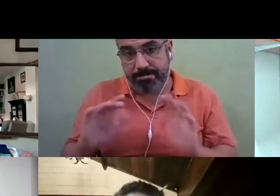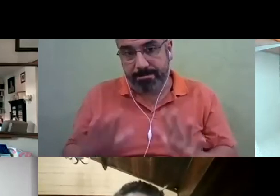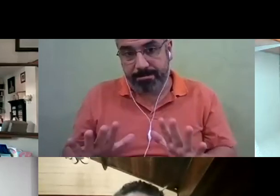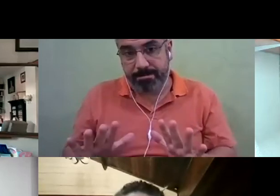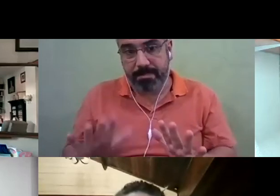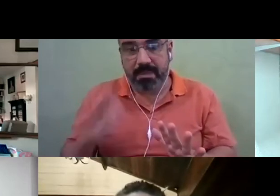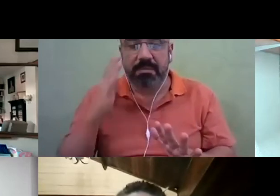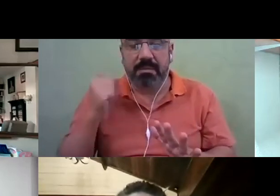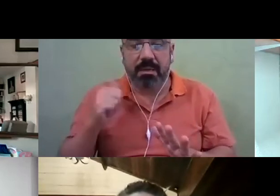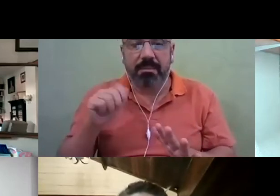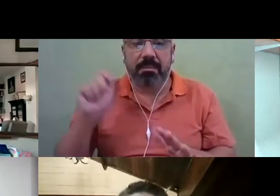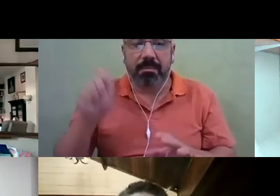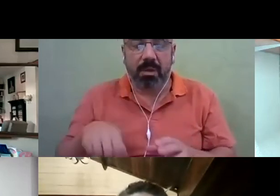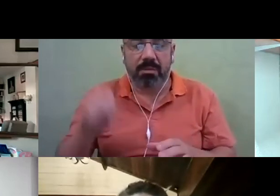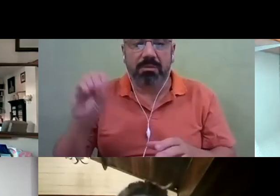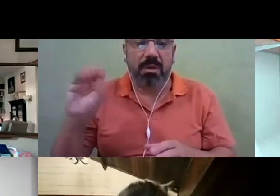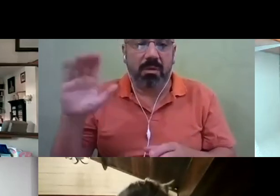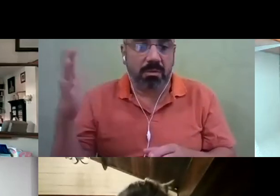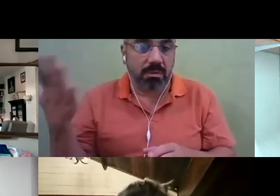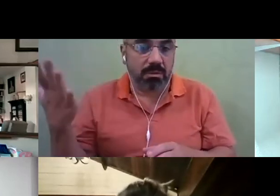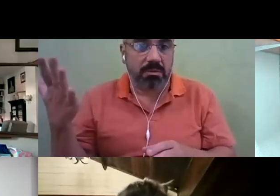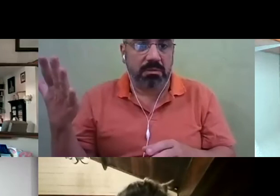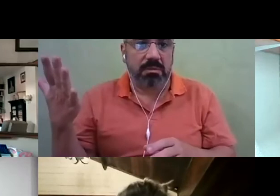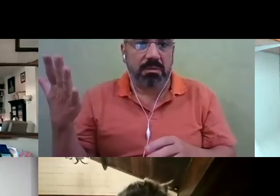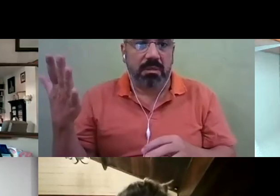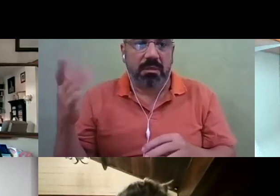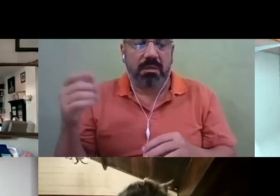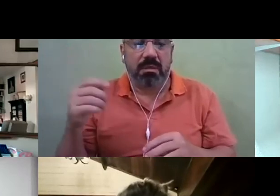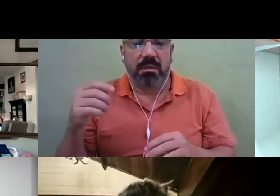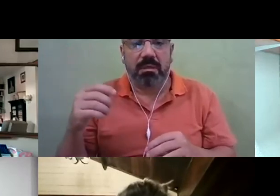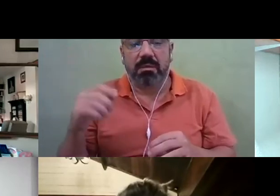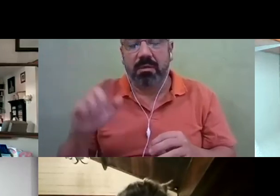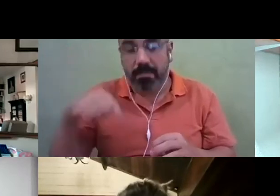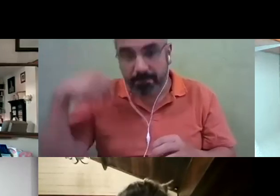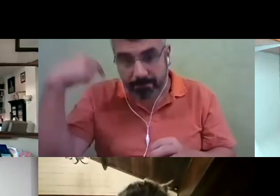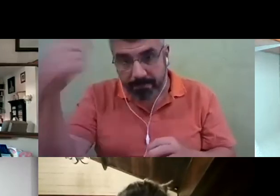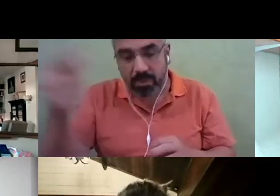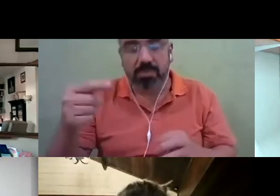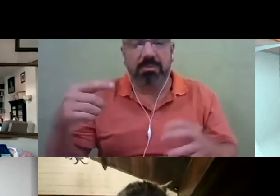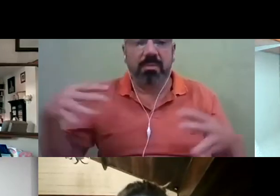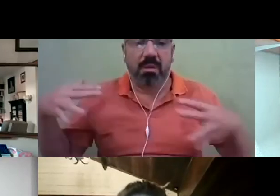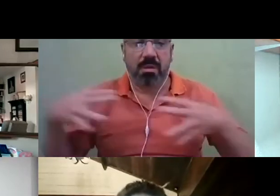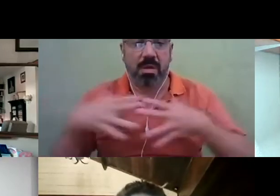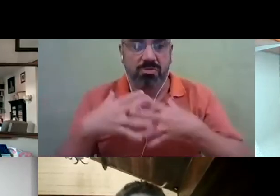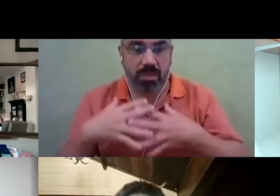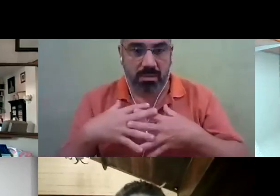realizes we can't just do this way. We need to actually be in government. We can't just fight every day